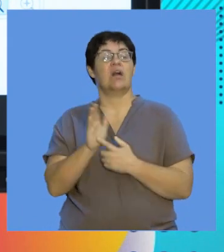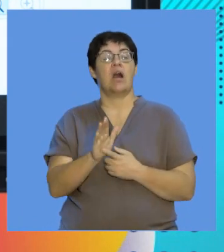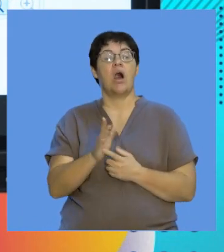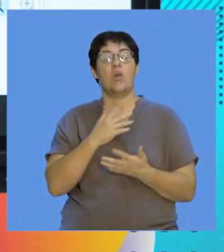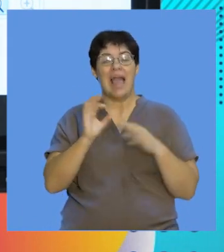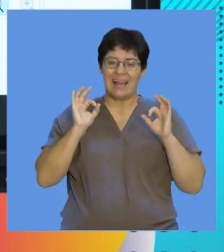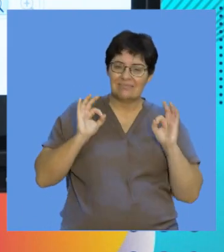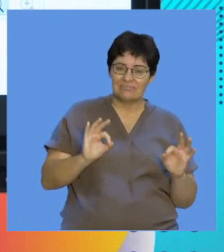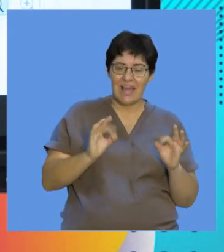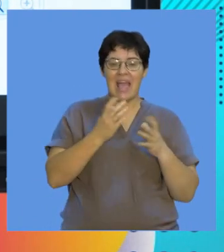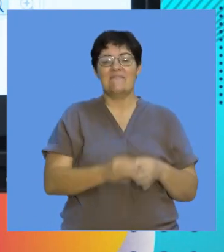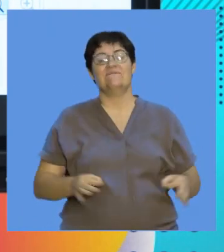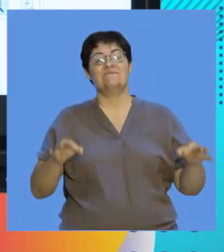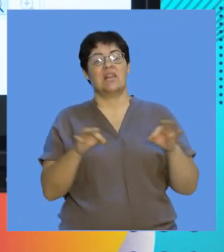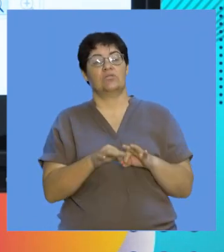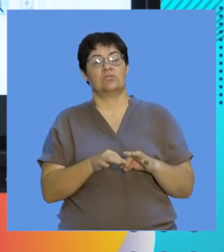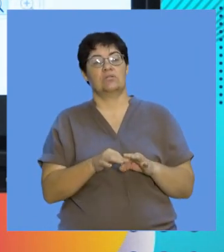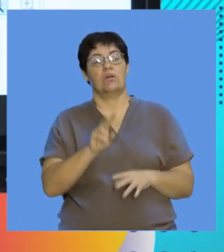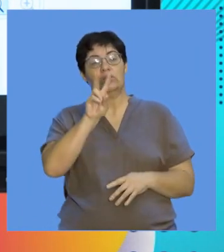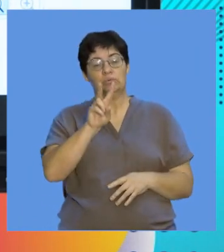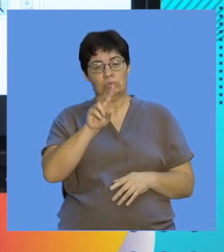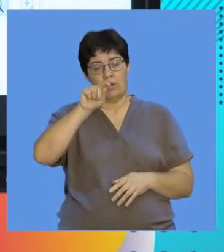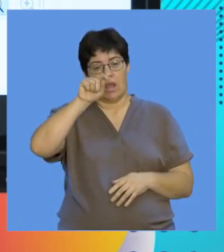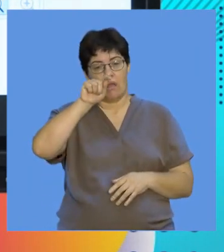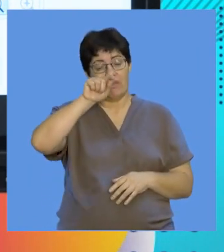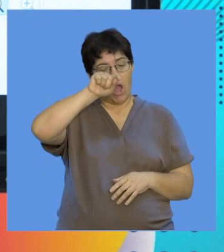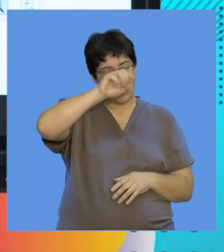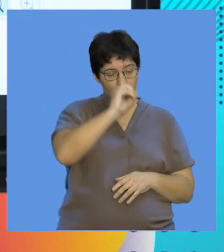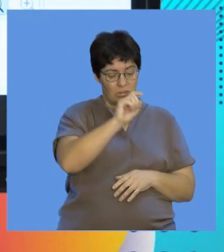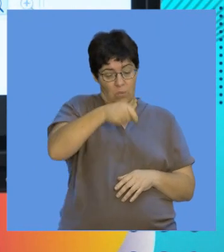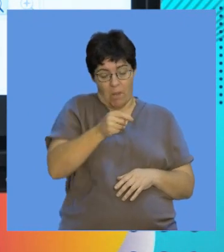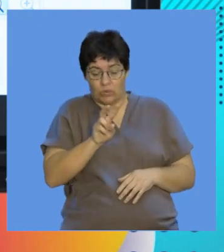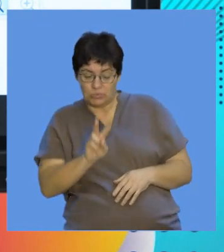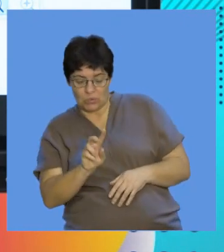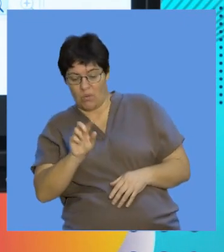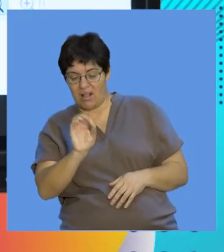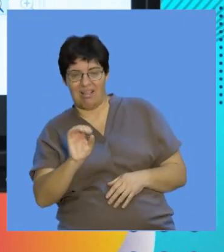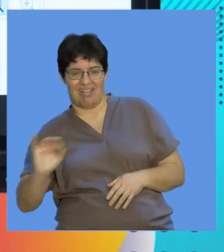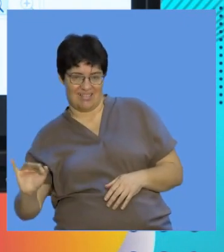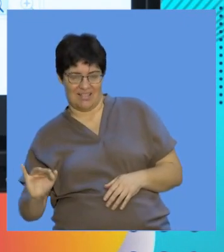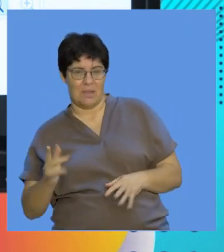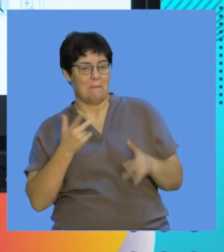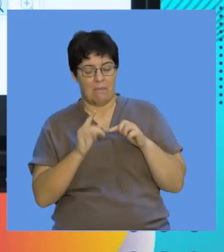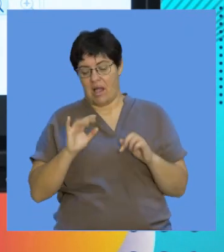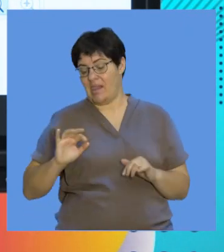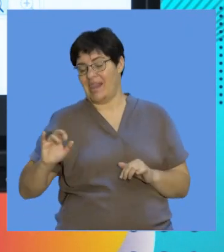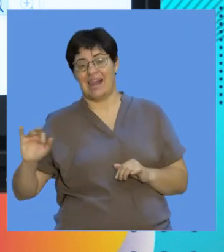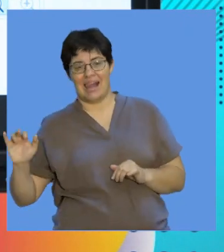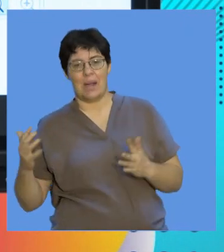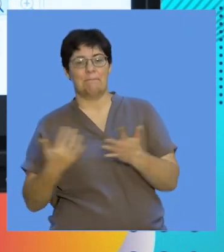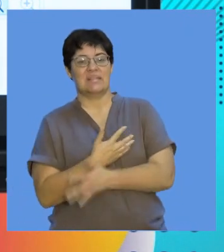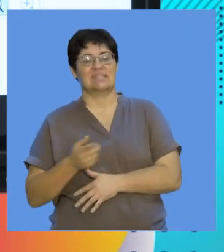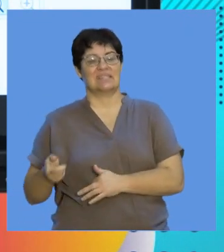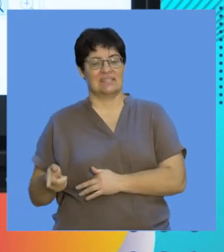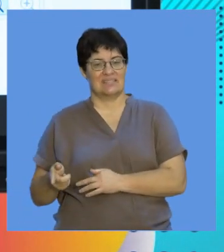accurate values to two decimal places. So there's probably decimals missing